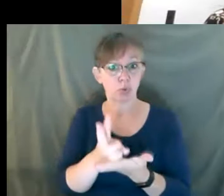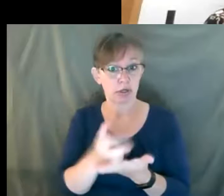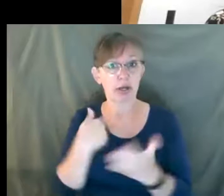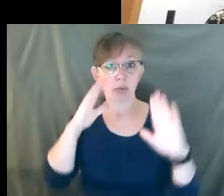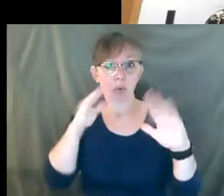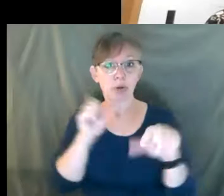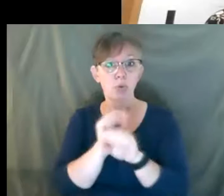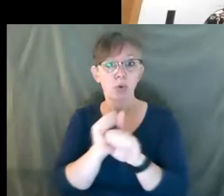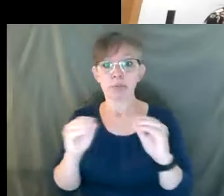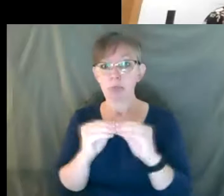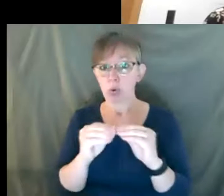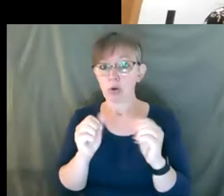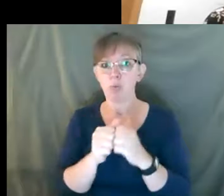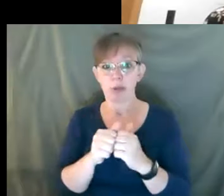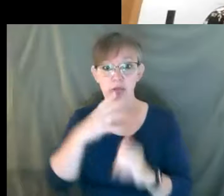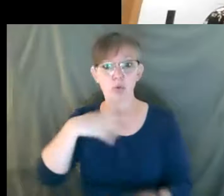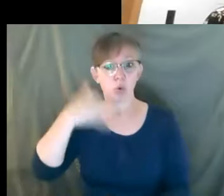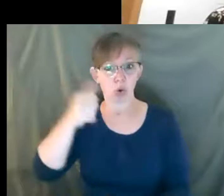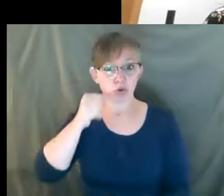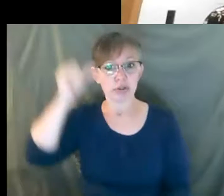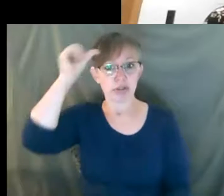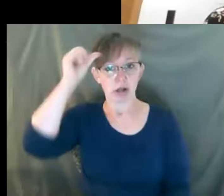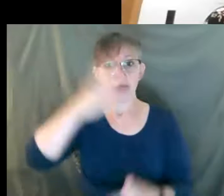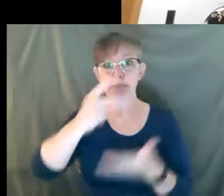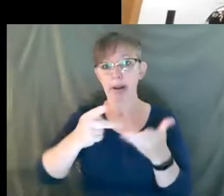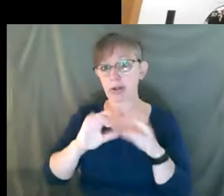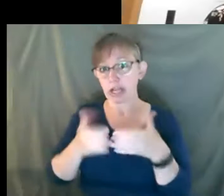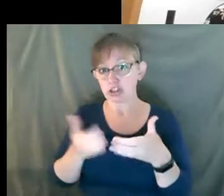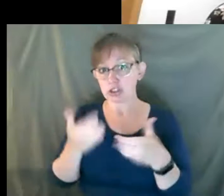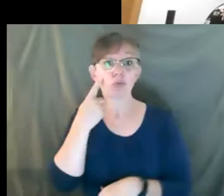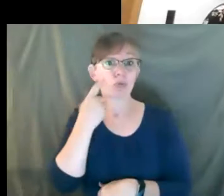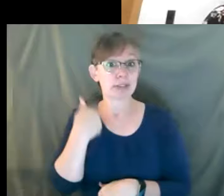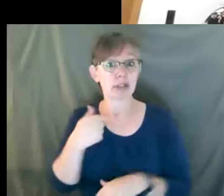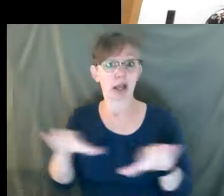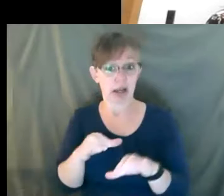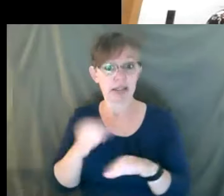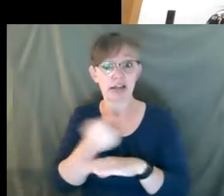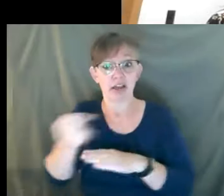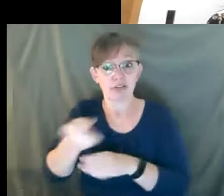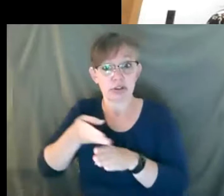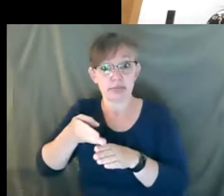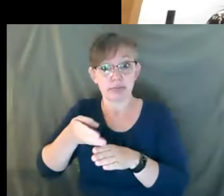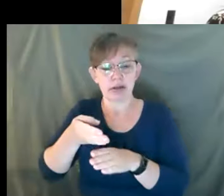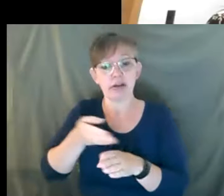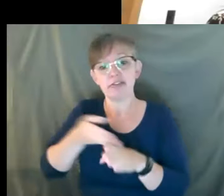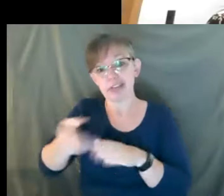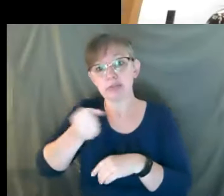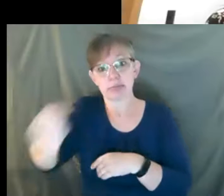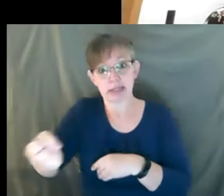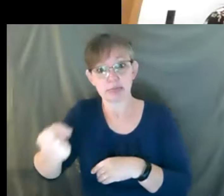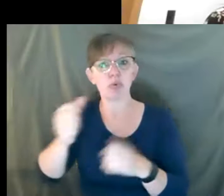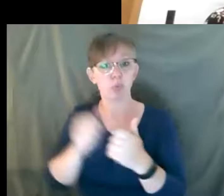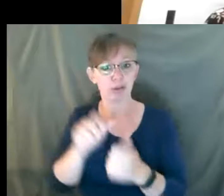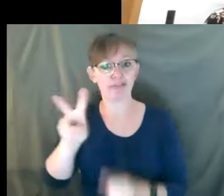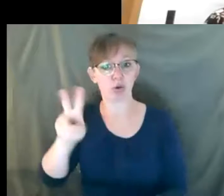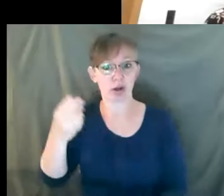adult population. And I recently had the opportunity to do a field placement with Vera House in their elder abuse program.